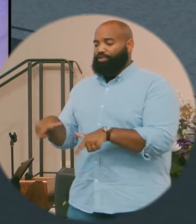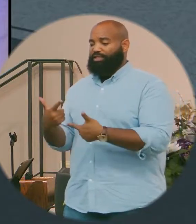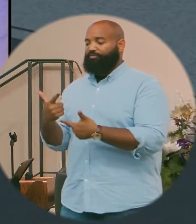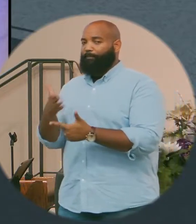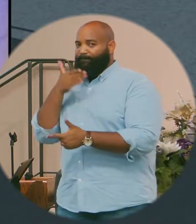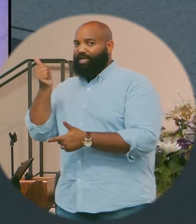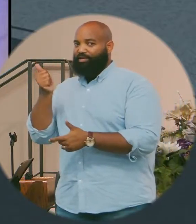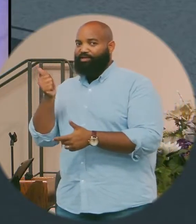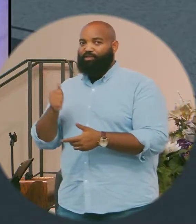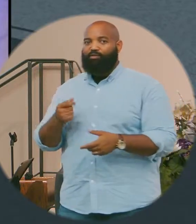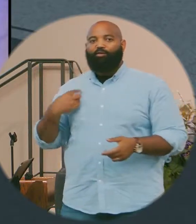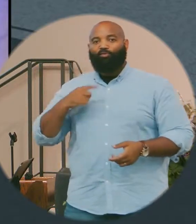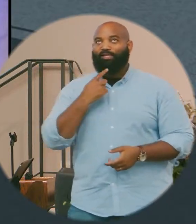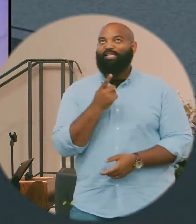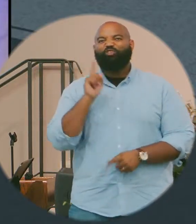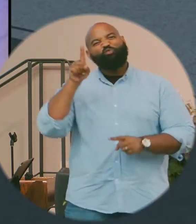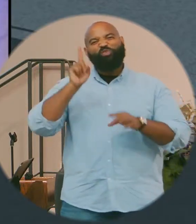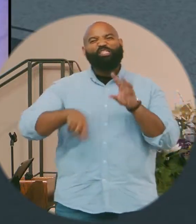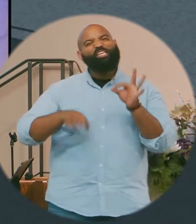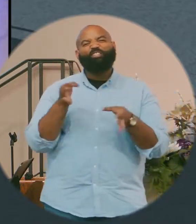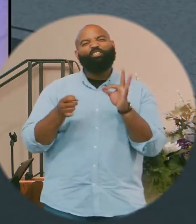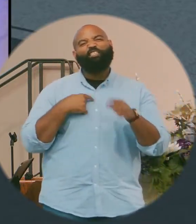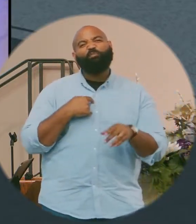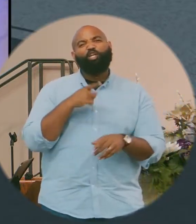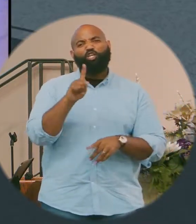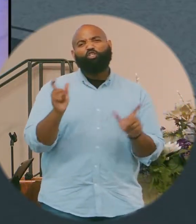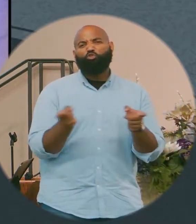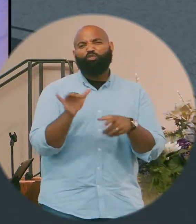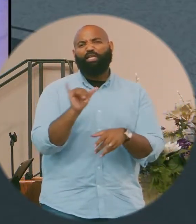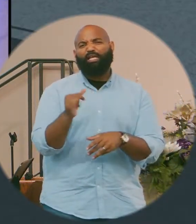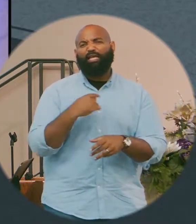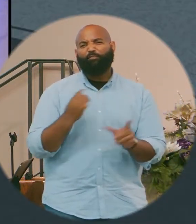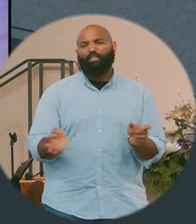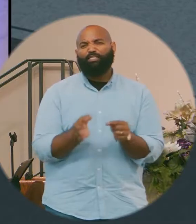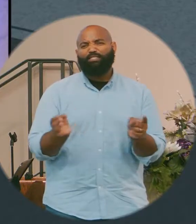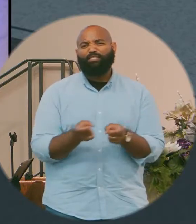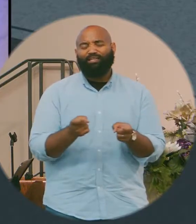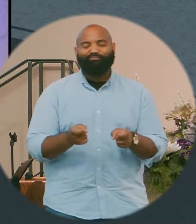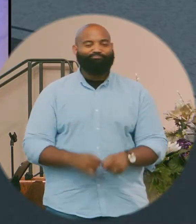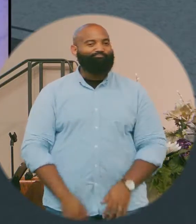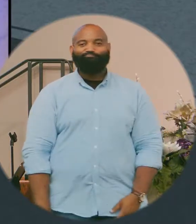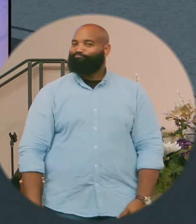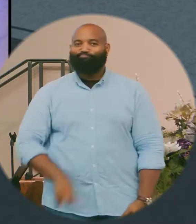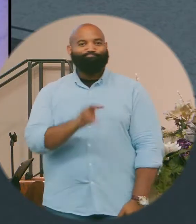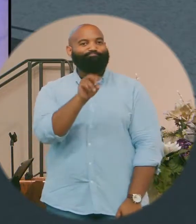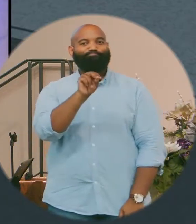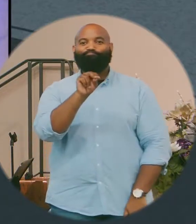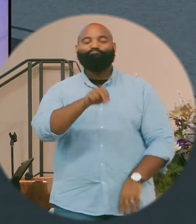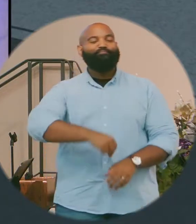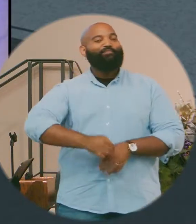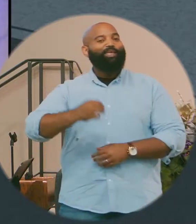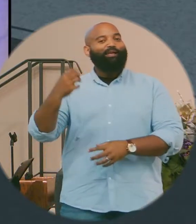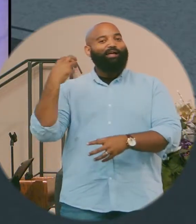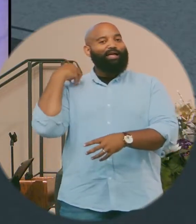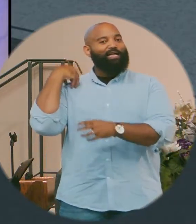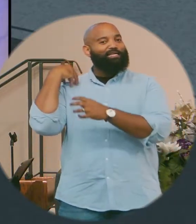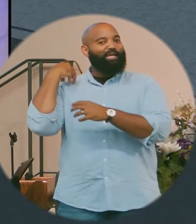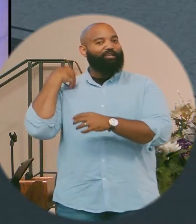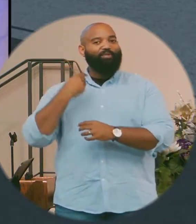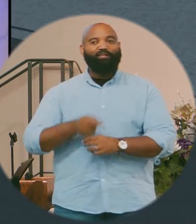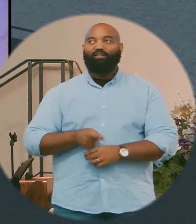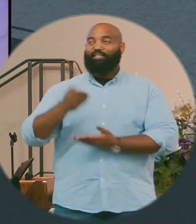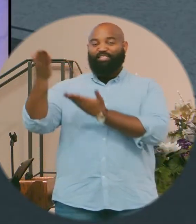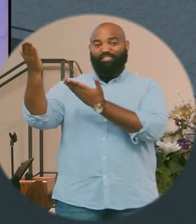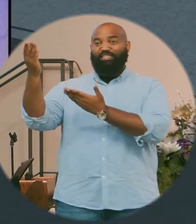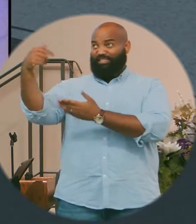And we need to kill that language you put your pants on just like I put my pants on. Because accountability is a sure thing from the Lord